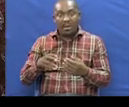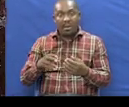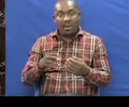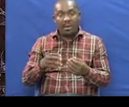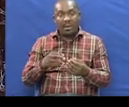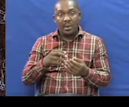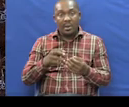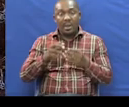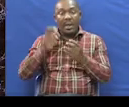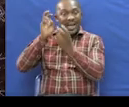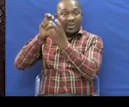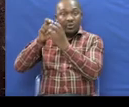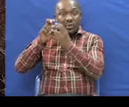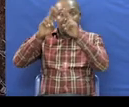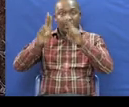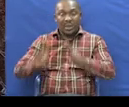argon 3d10.